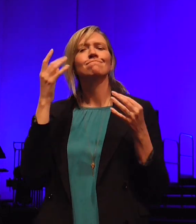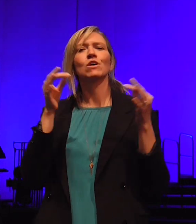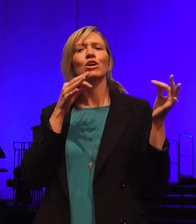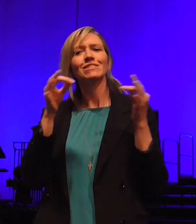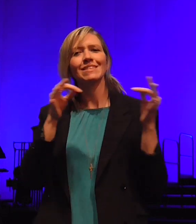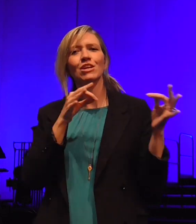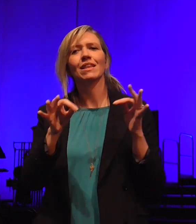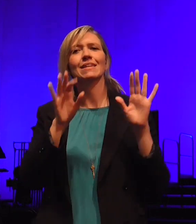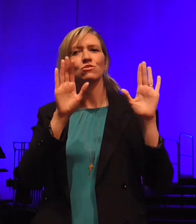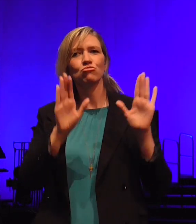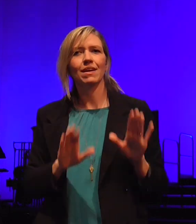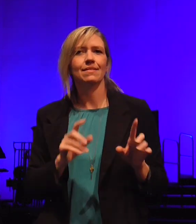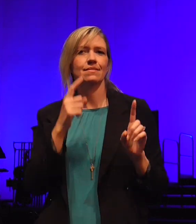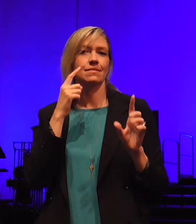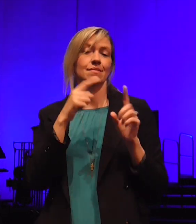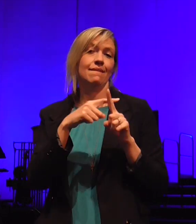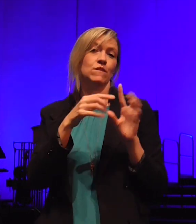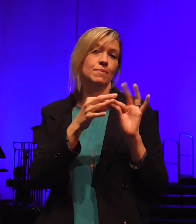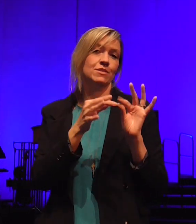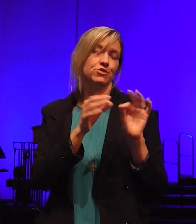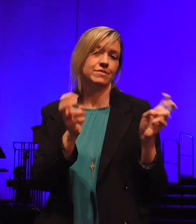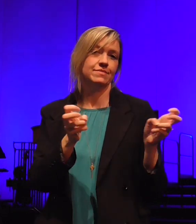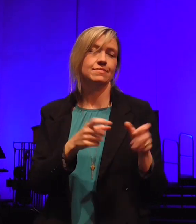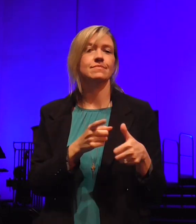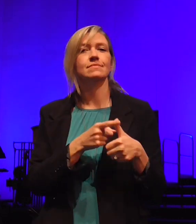great affirmation. Articulate.